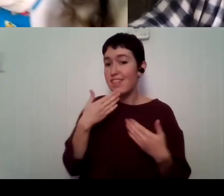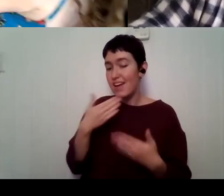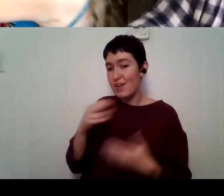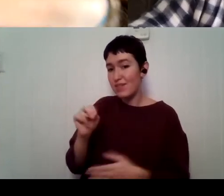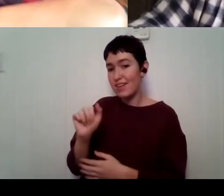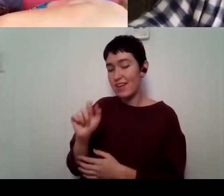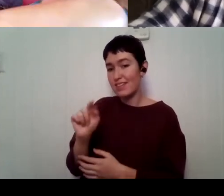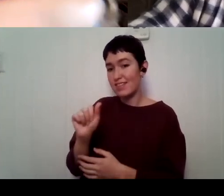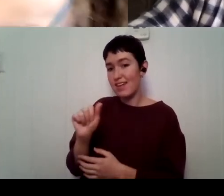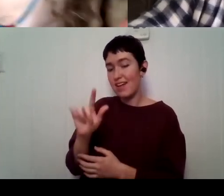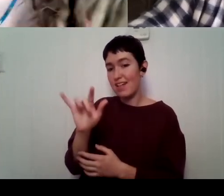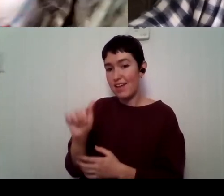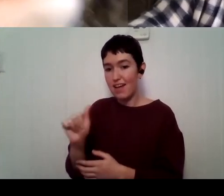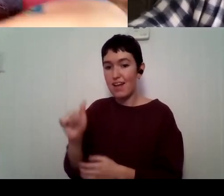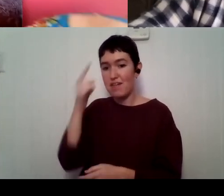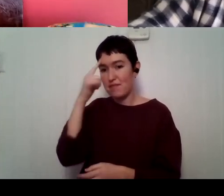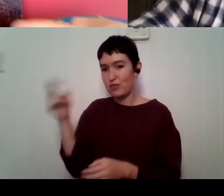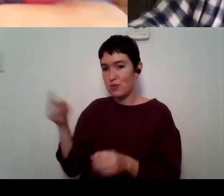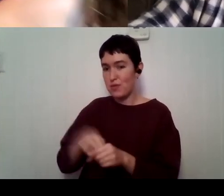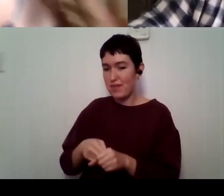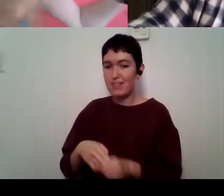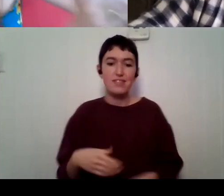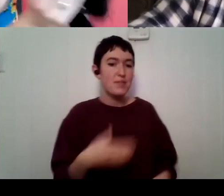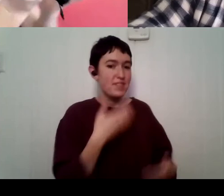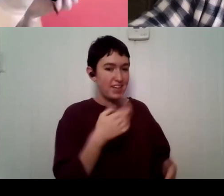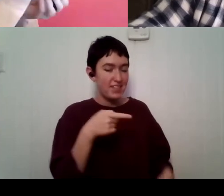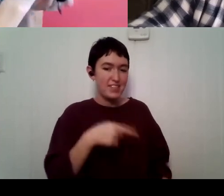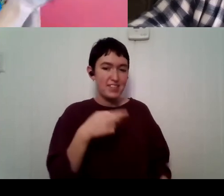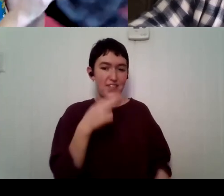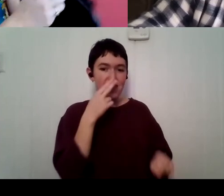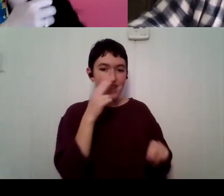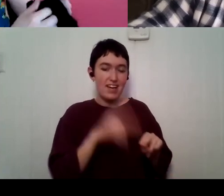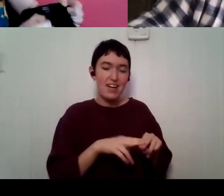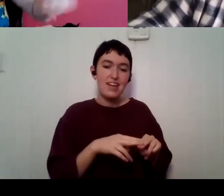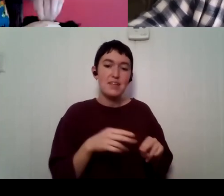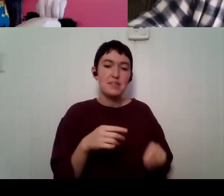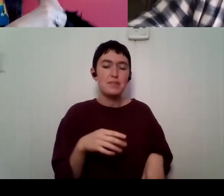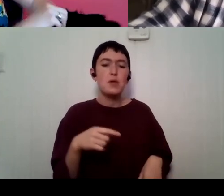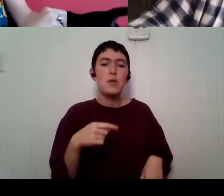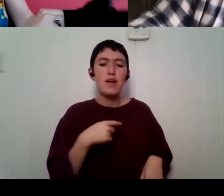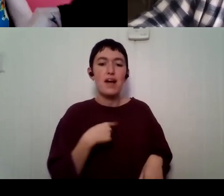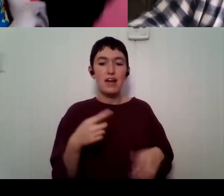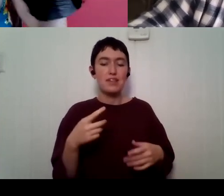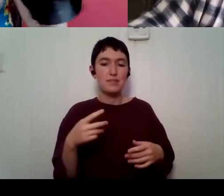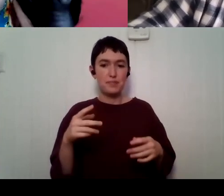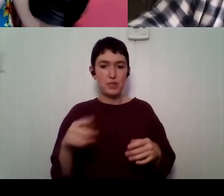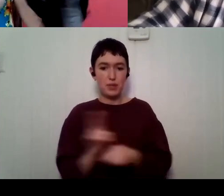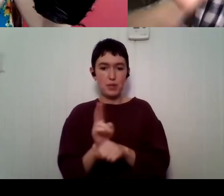like, hold on. I'll sign off with I didn't get to use the props, but